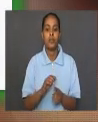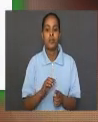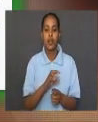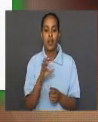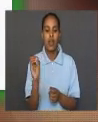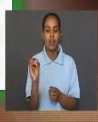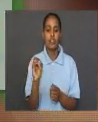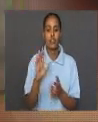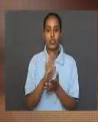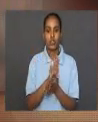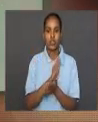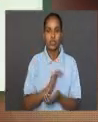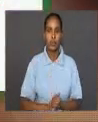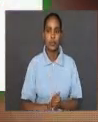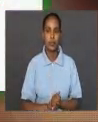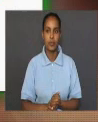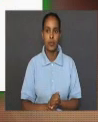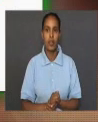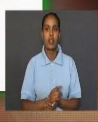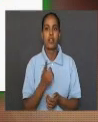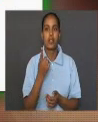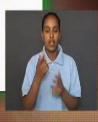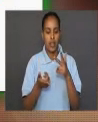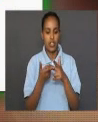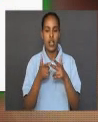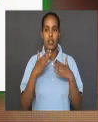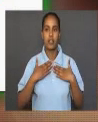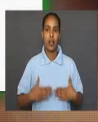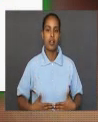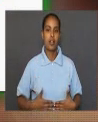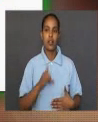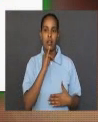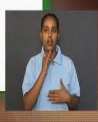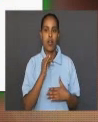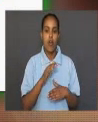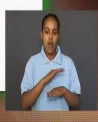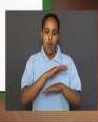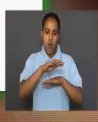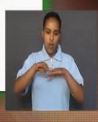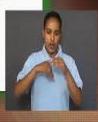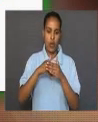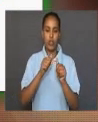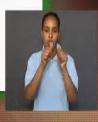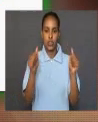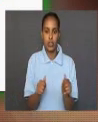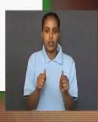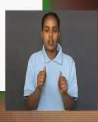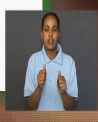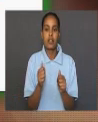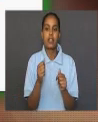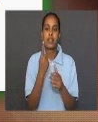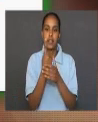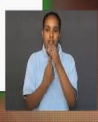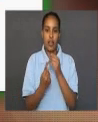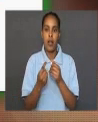and sheets. The tertiary structure is the overall shape of a single